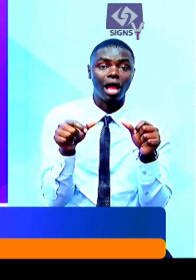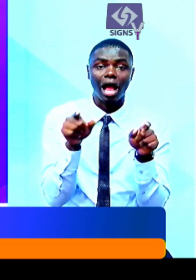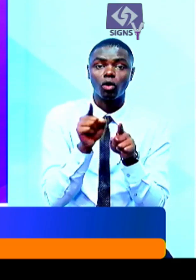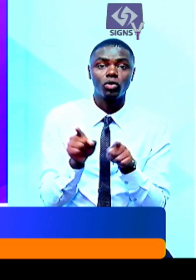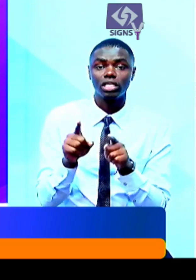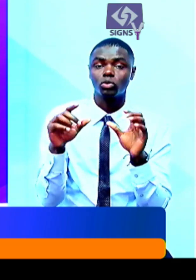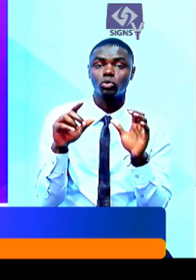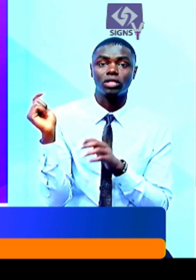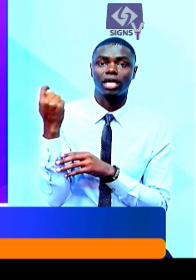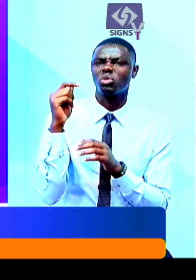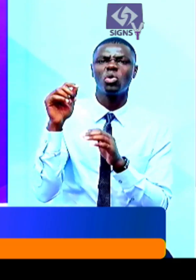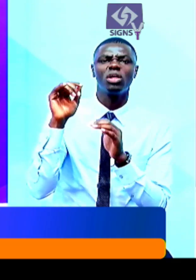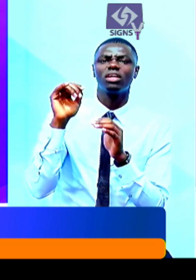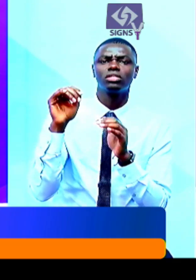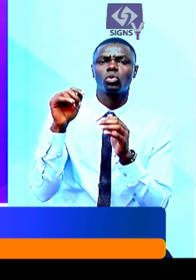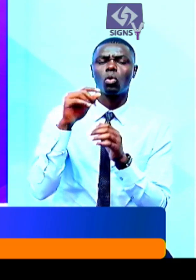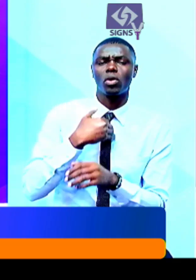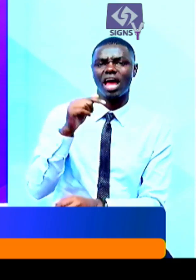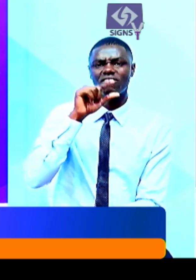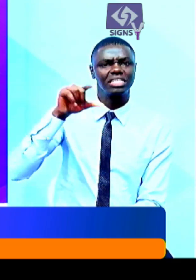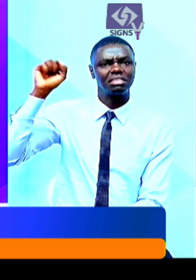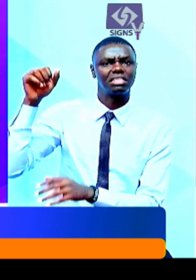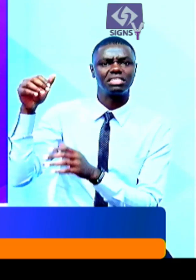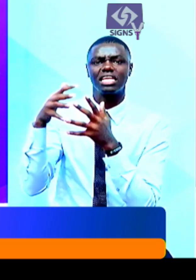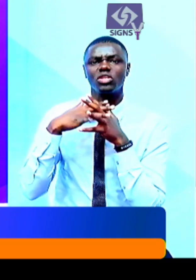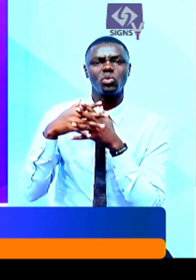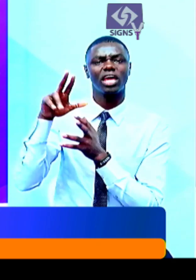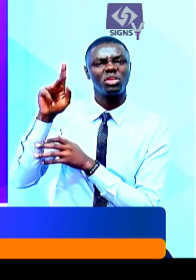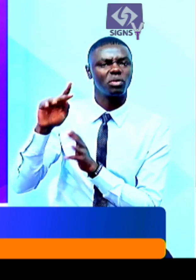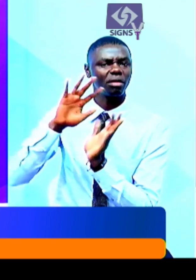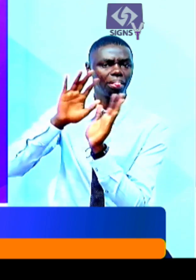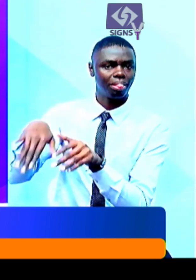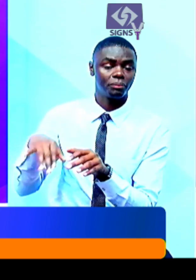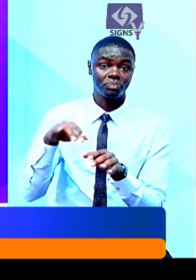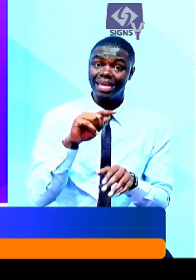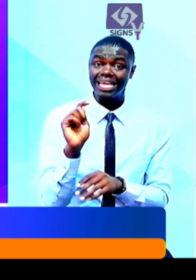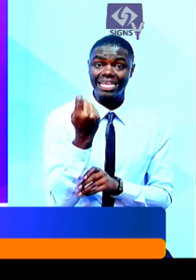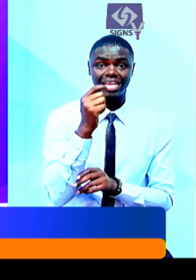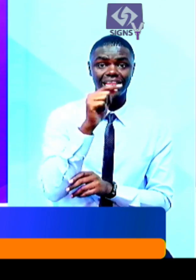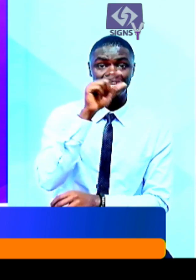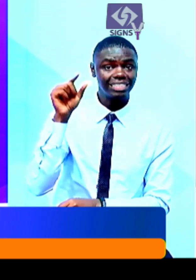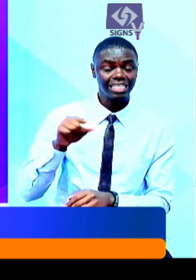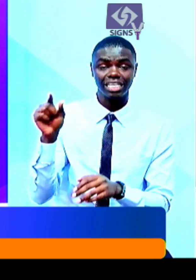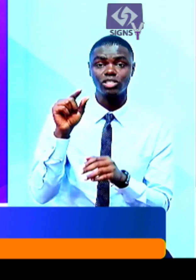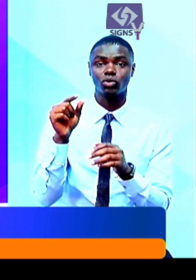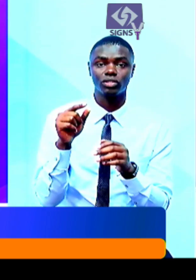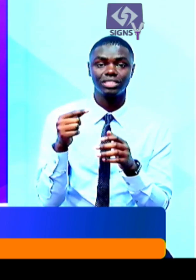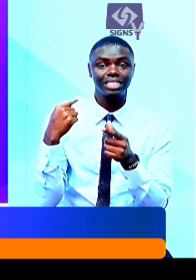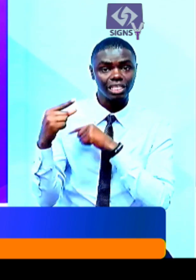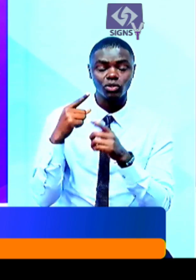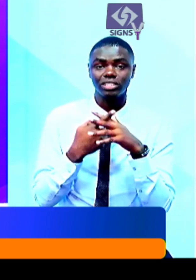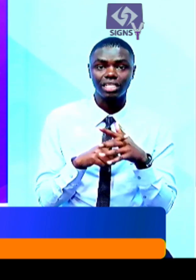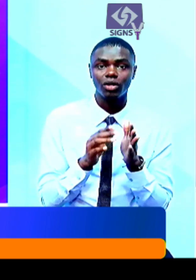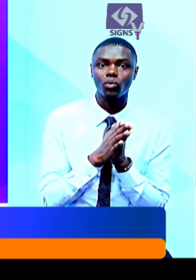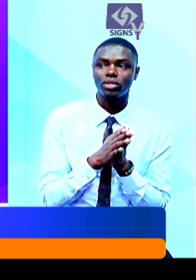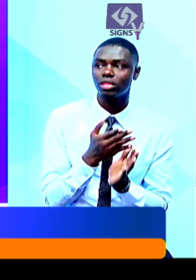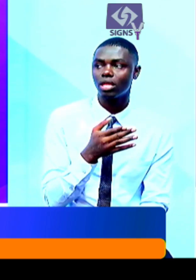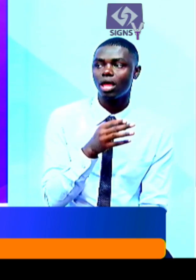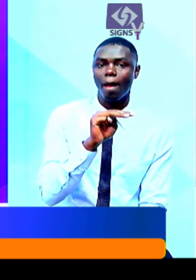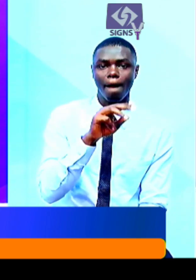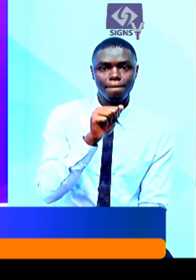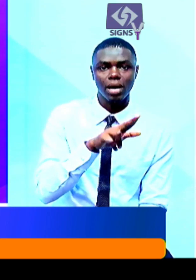very global. Yeah. Because we have Gen Zs in the US, in UK, and the rest. In Kenya, generation starts with first, the generation called Mau Mau